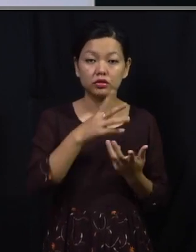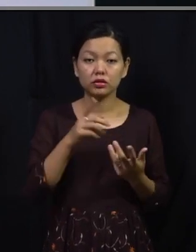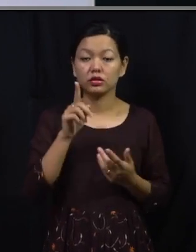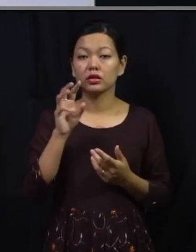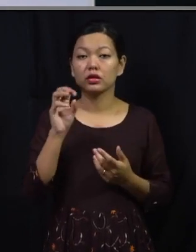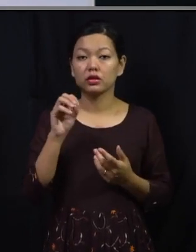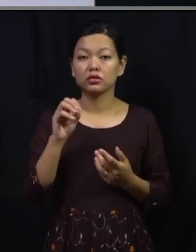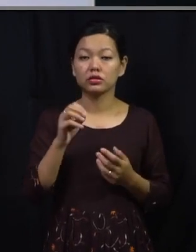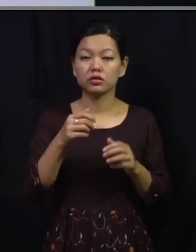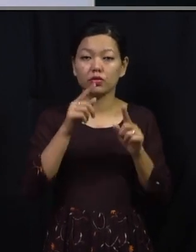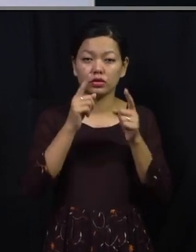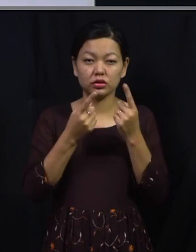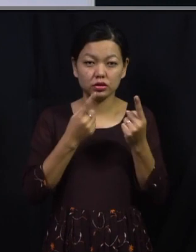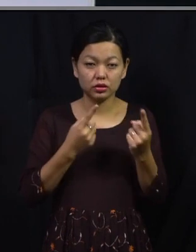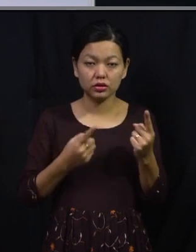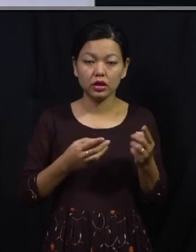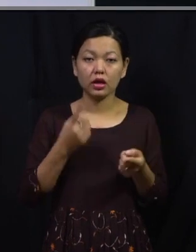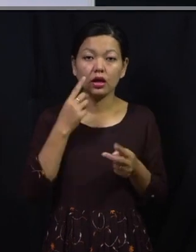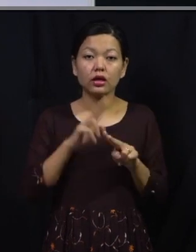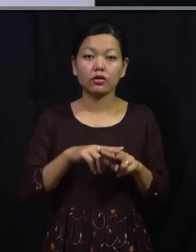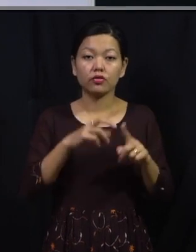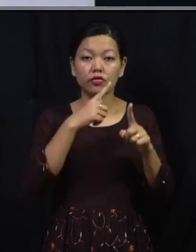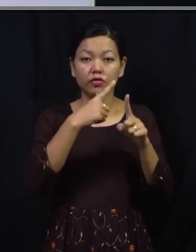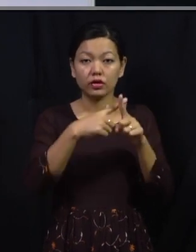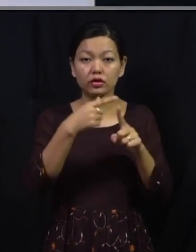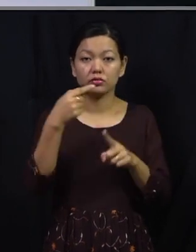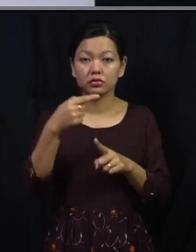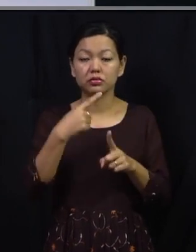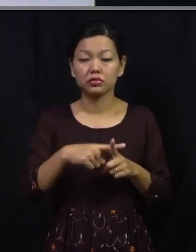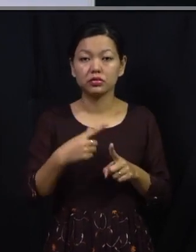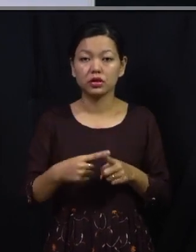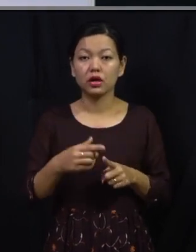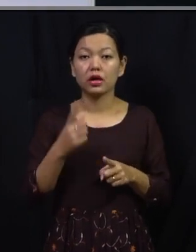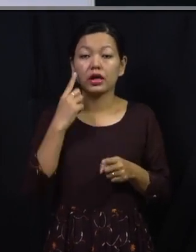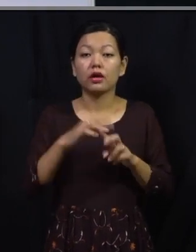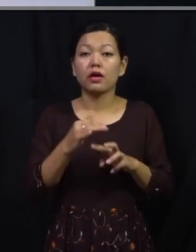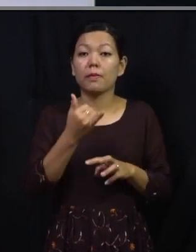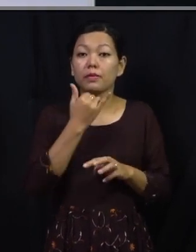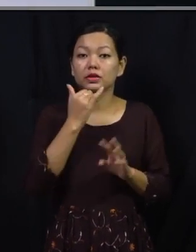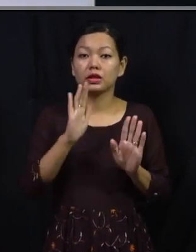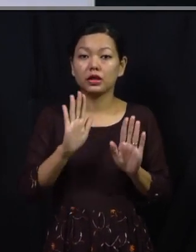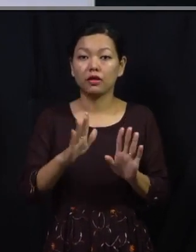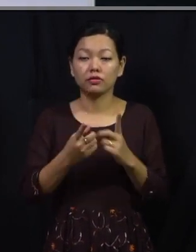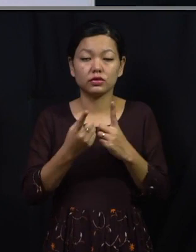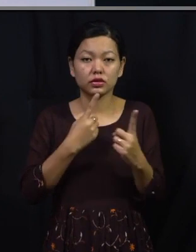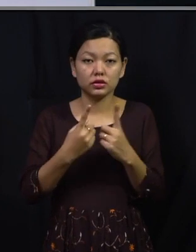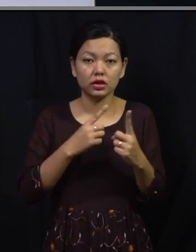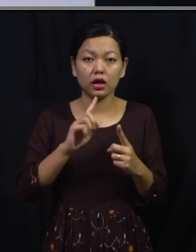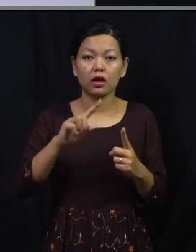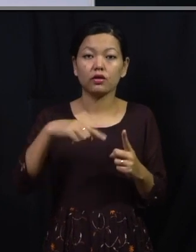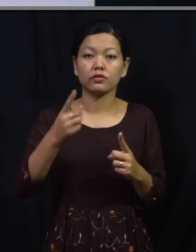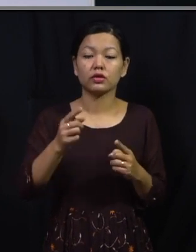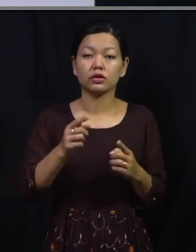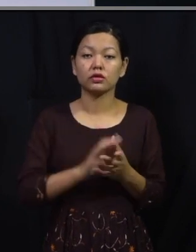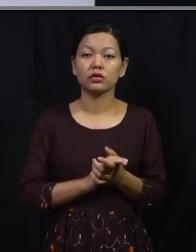errors or not. And if there is any mathematical errors, then we will try to make it correct. We will have